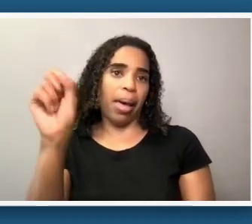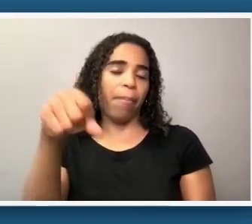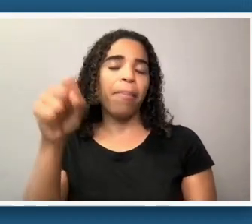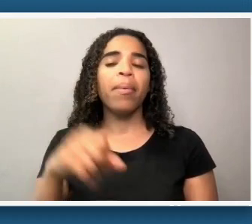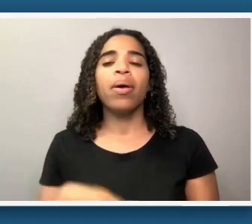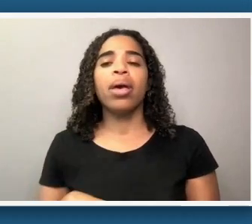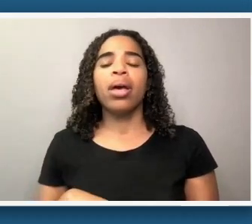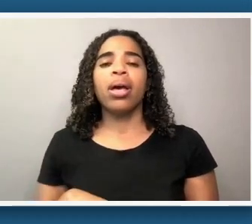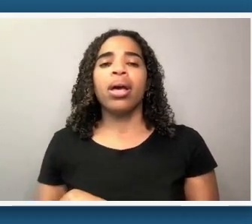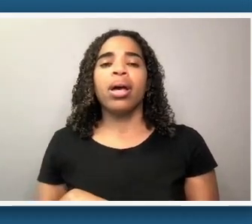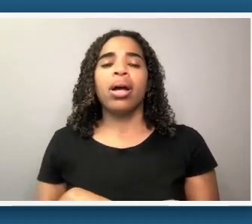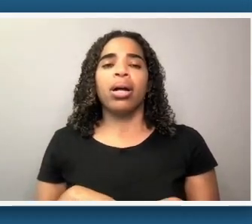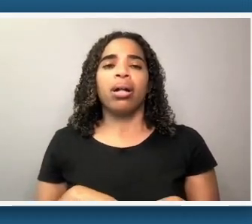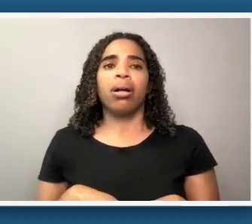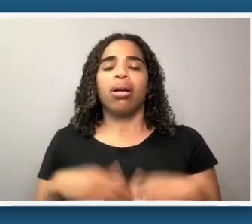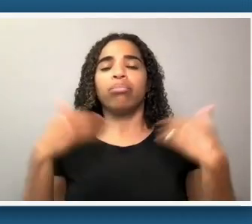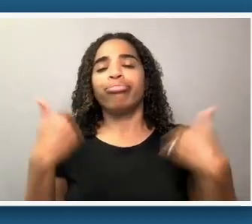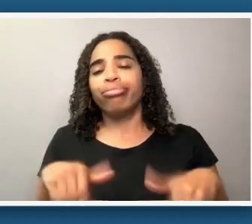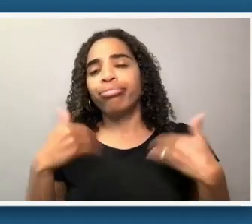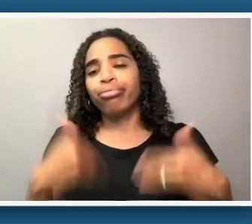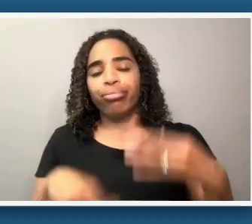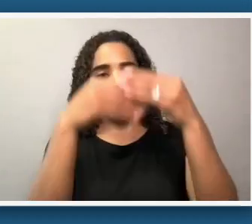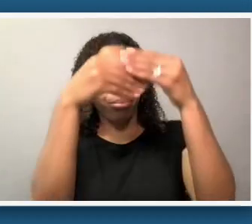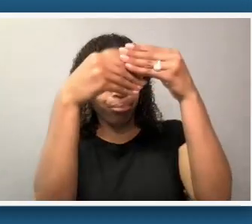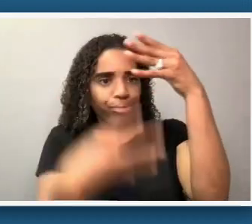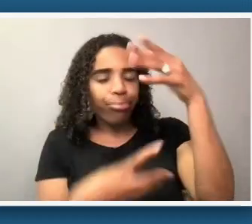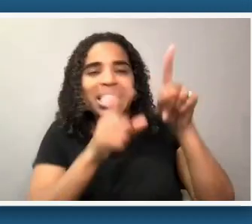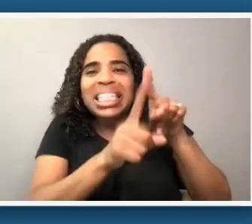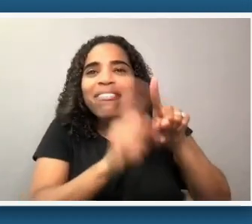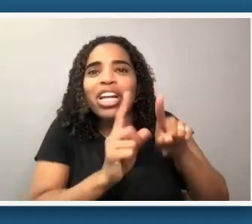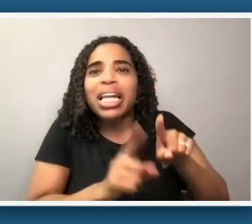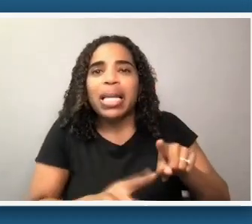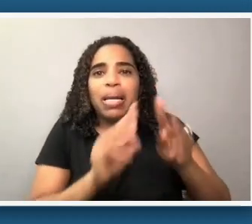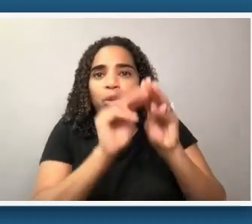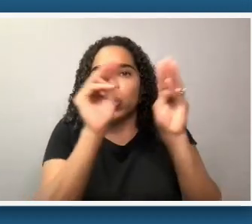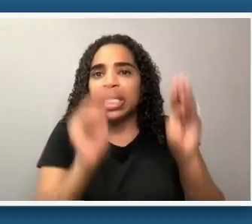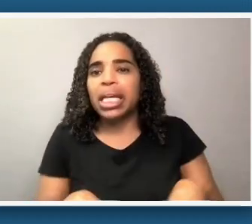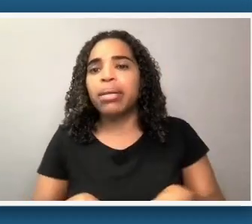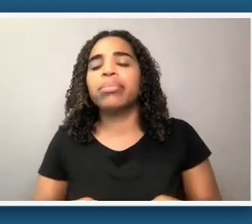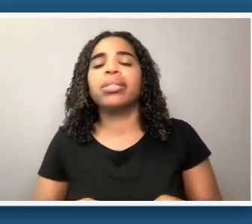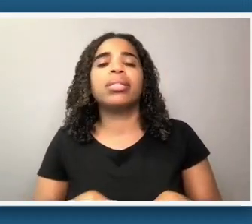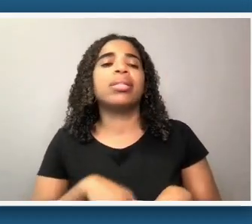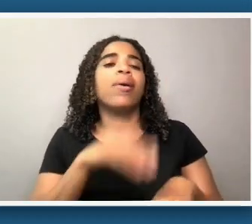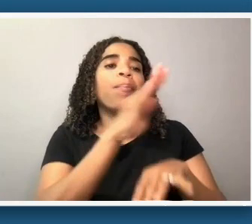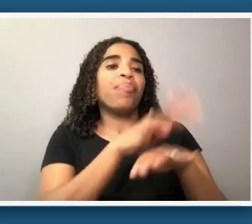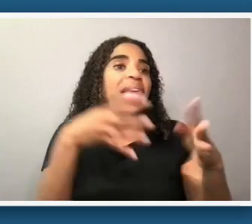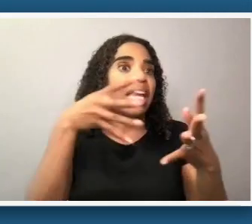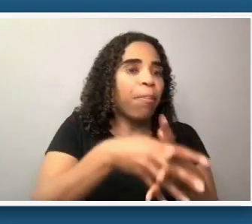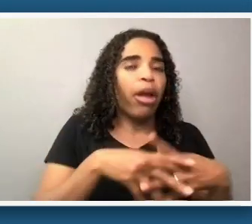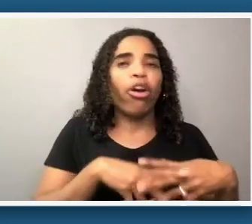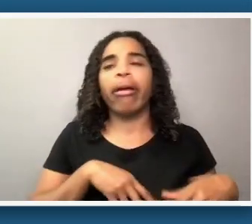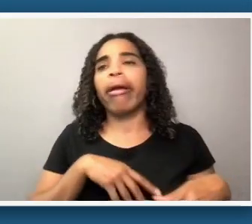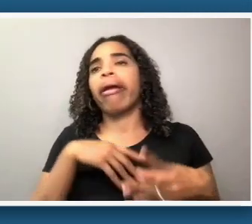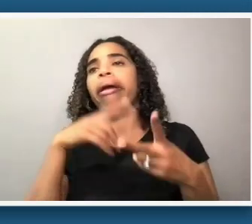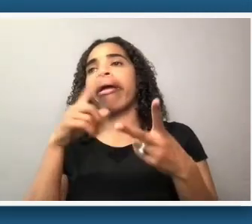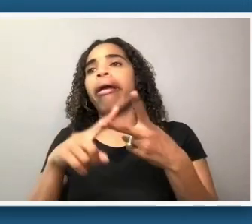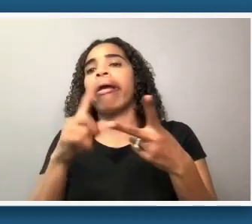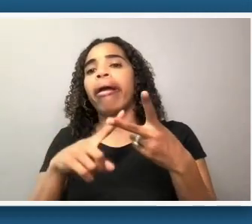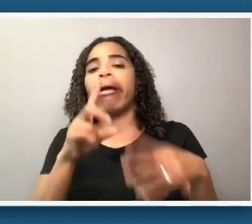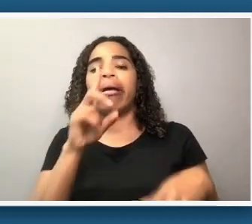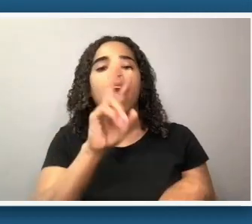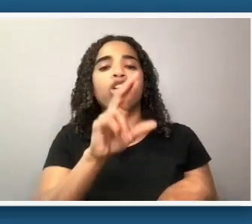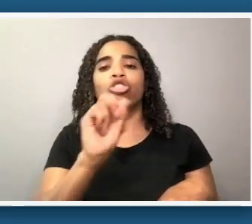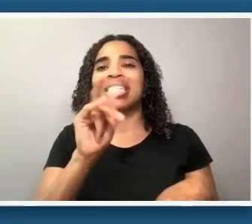Just so many amazing museums there. Native American Museum, the Arthur Sackler